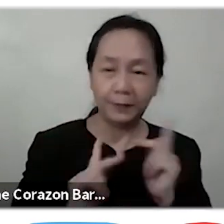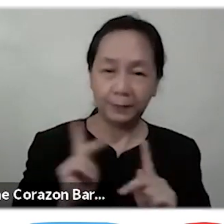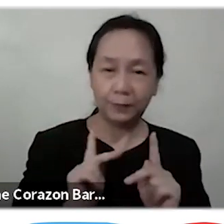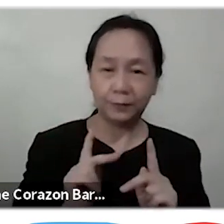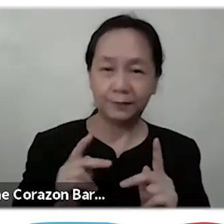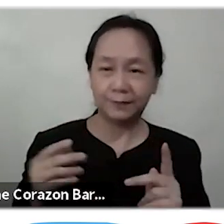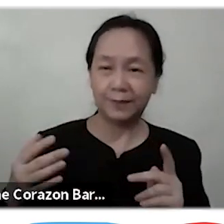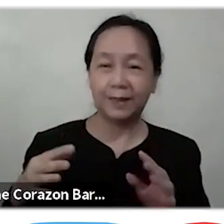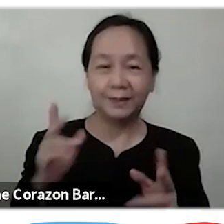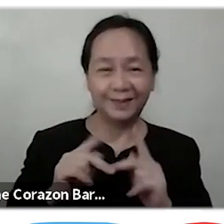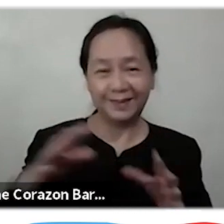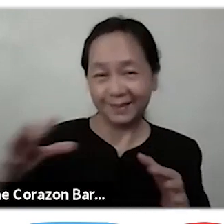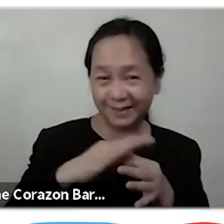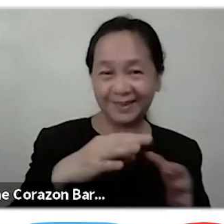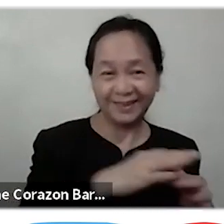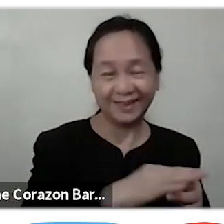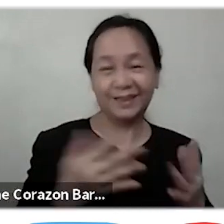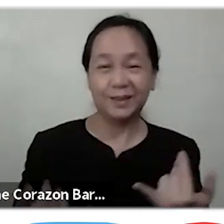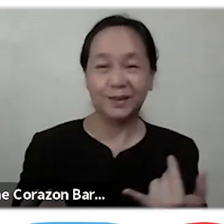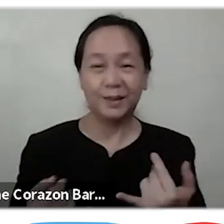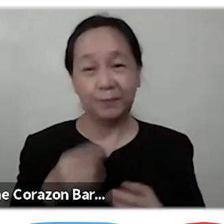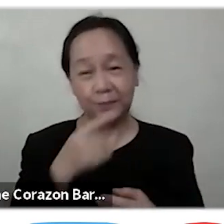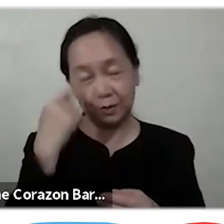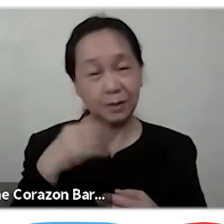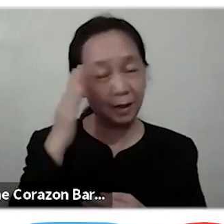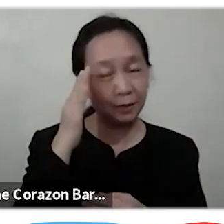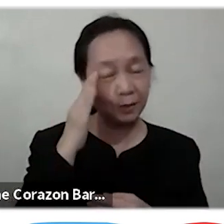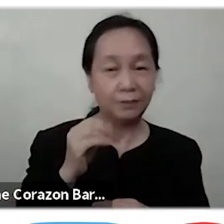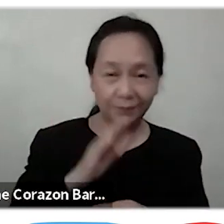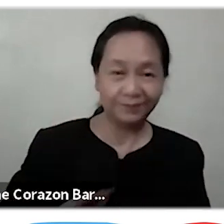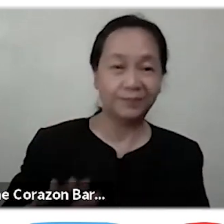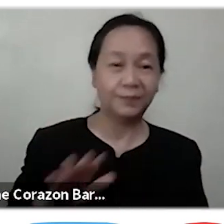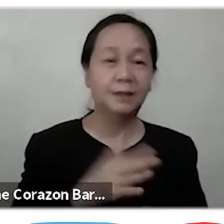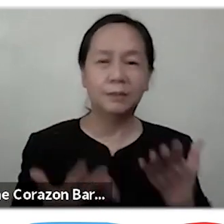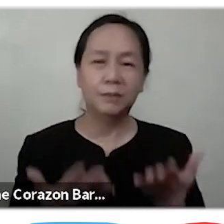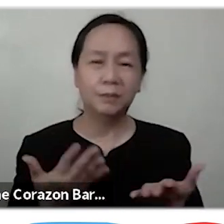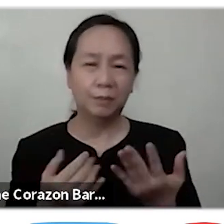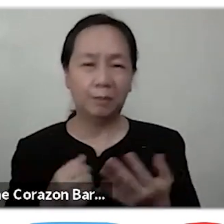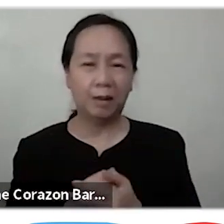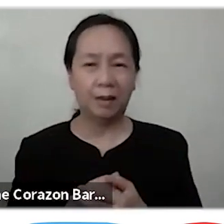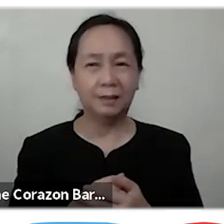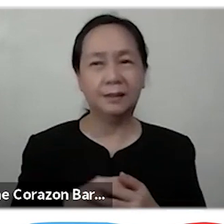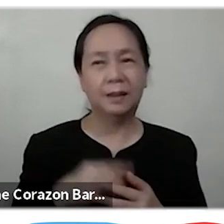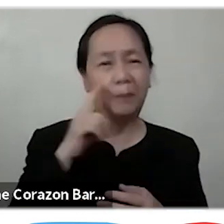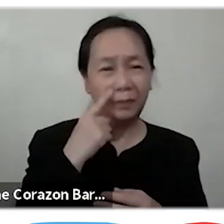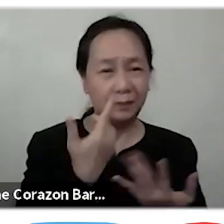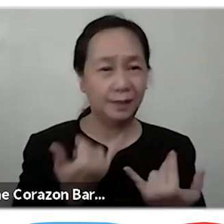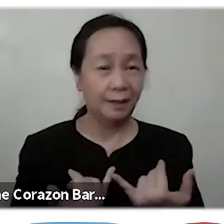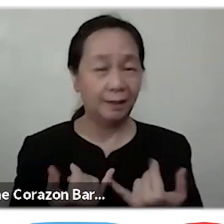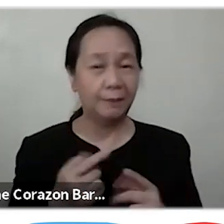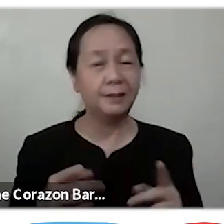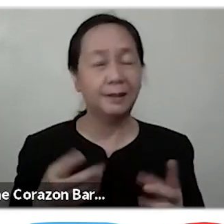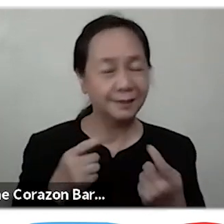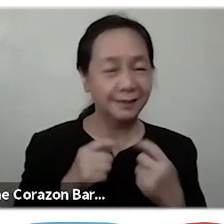interactive, make it something like, because I know all of you may be feeling monotonous. So that was just my